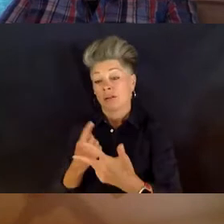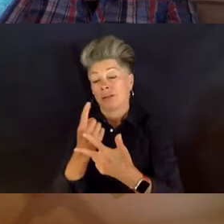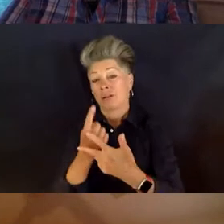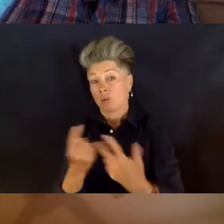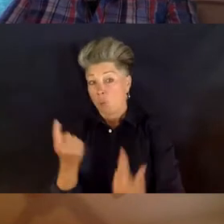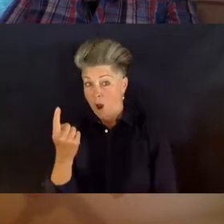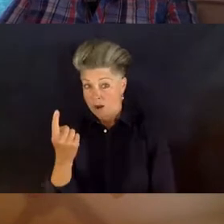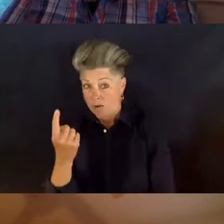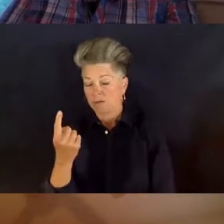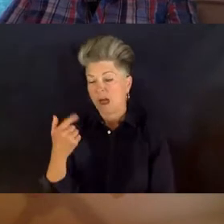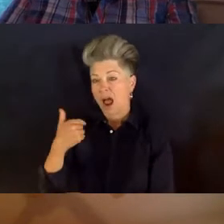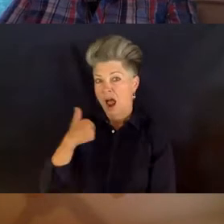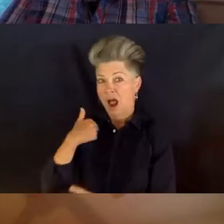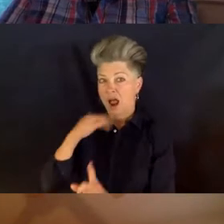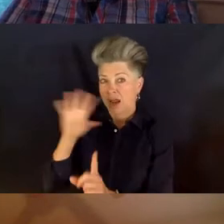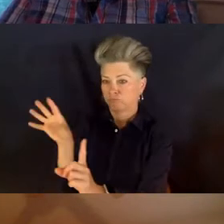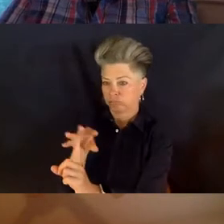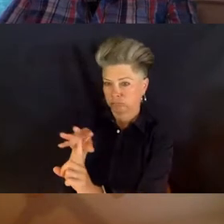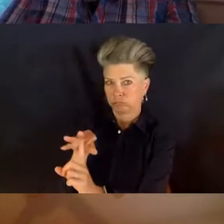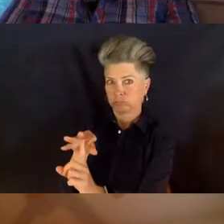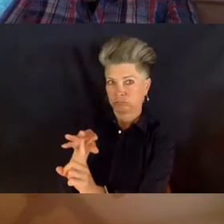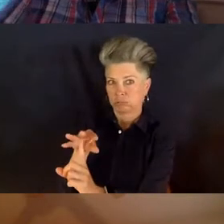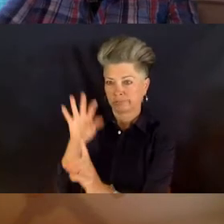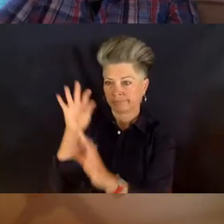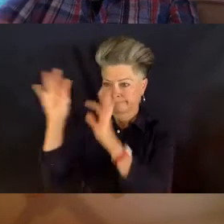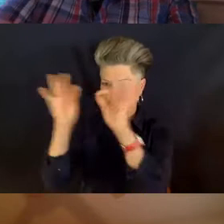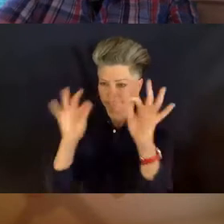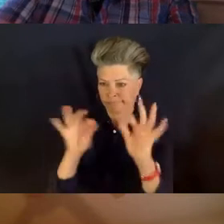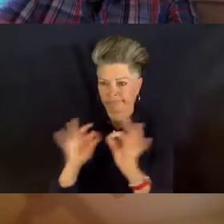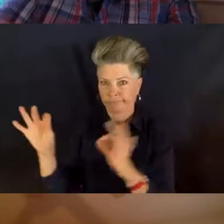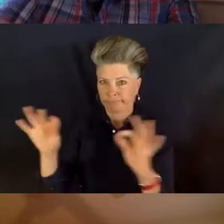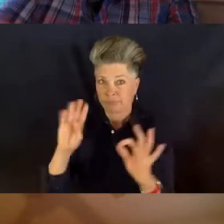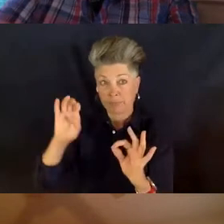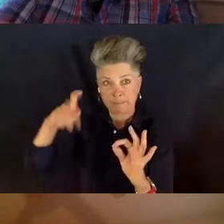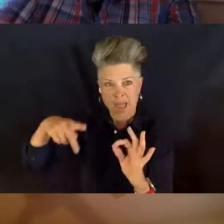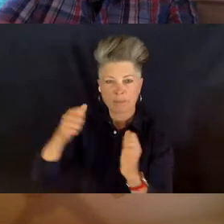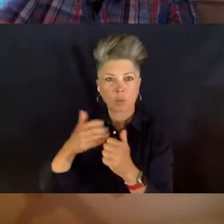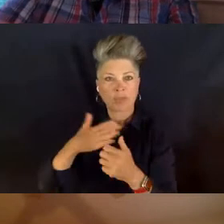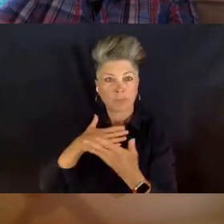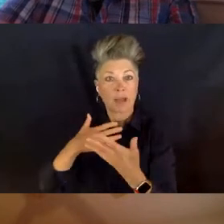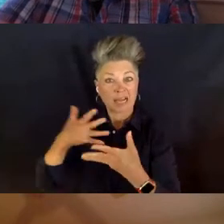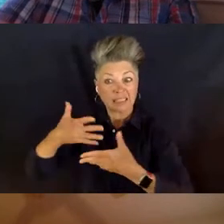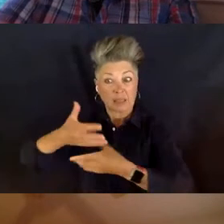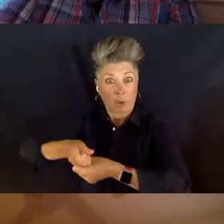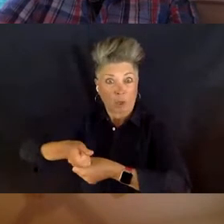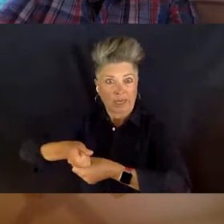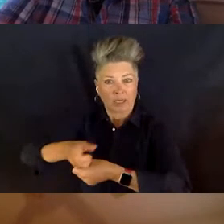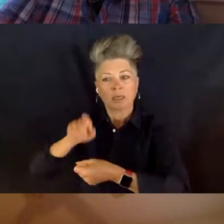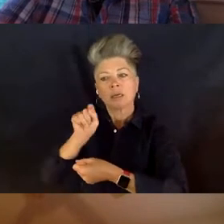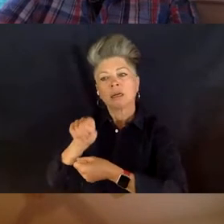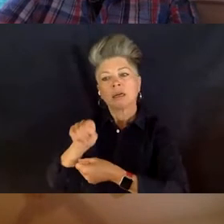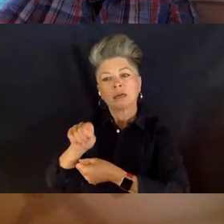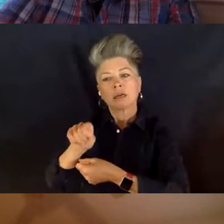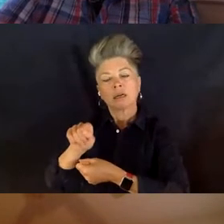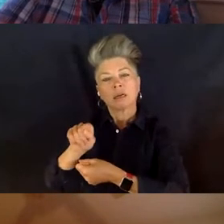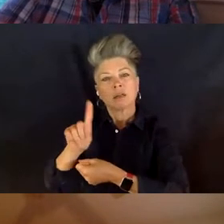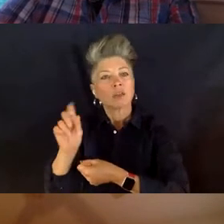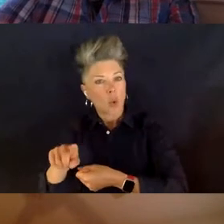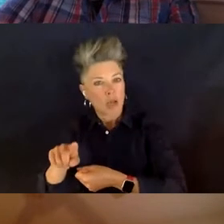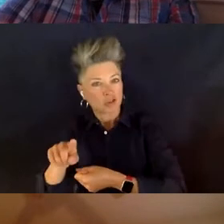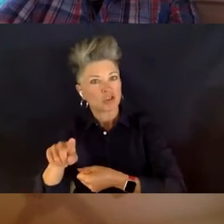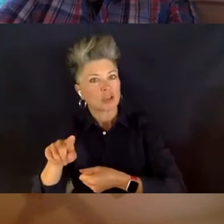to show and illustrate on the map with my executive summary was the question that asked